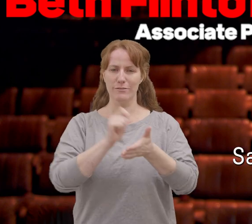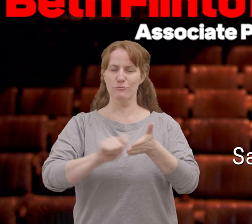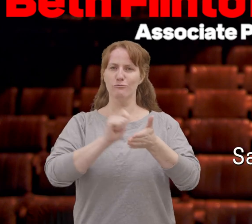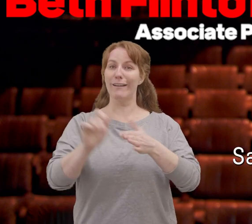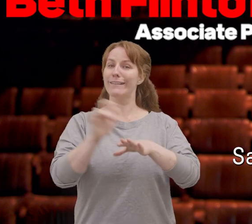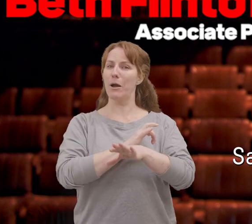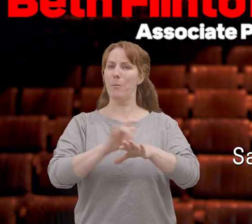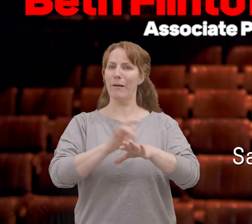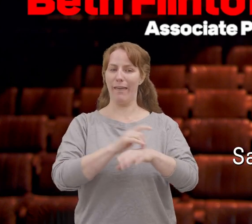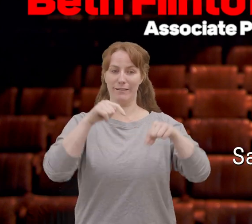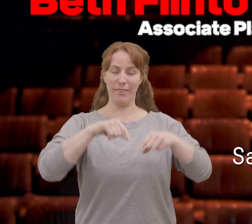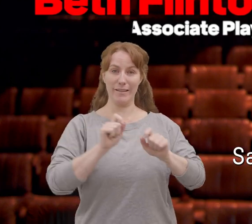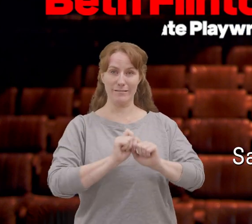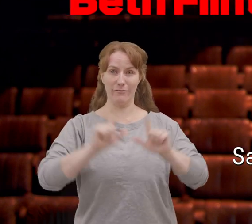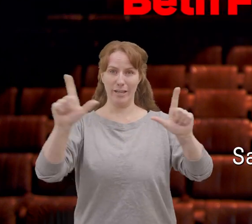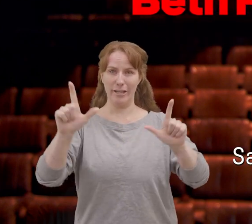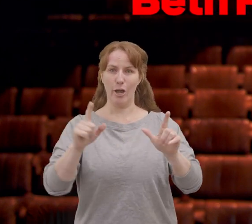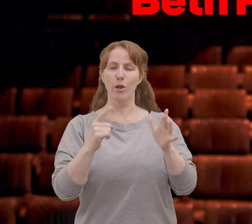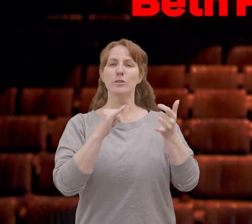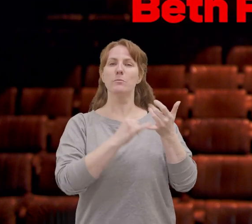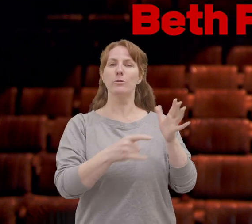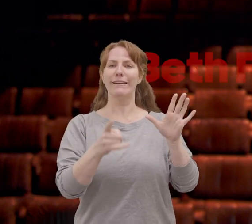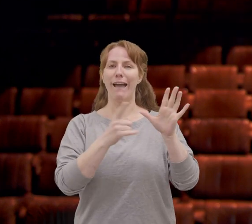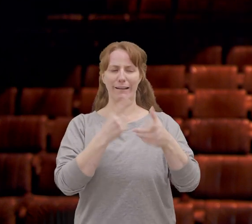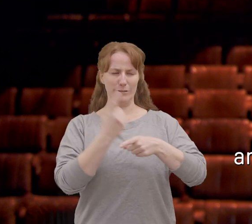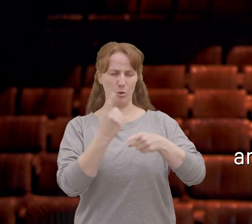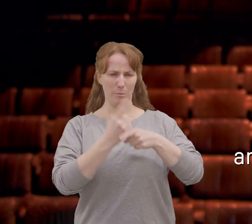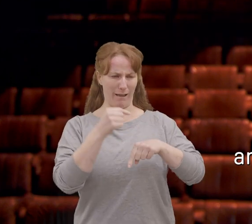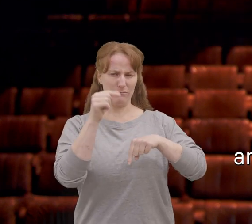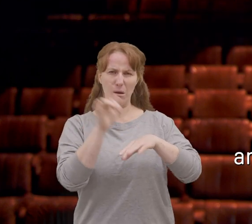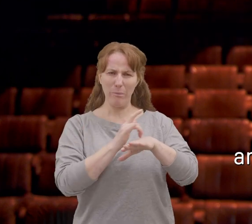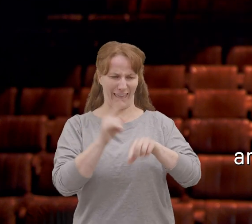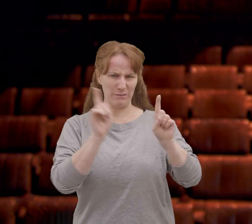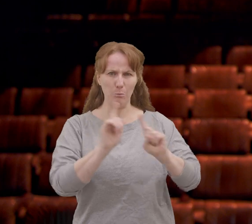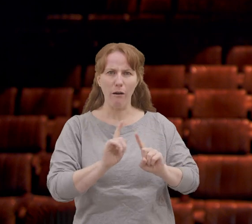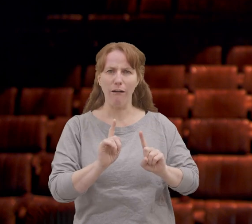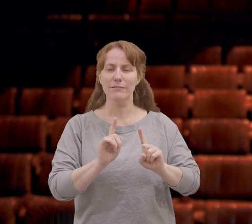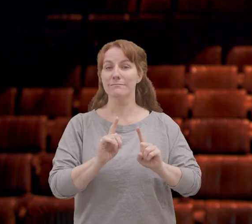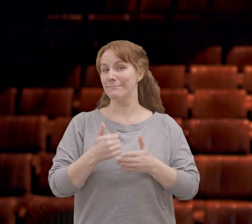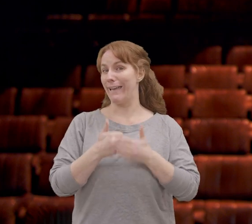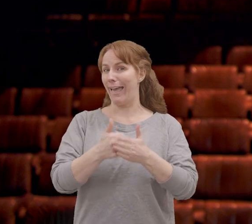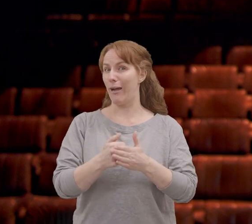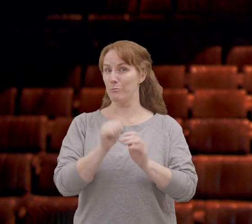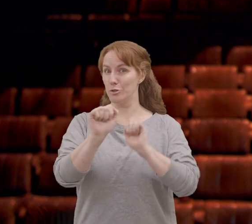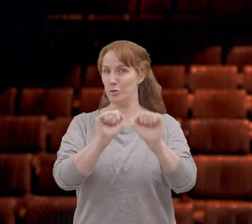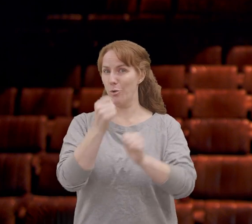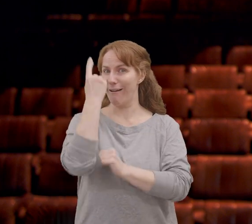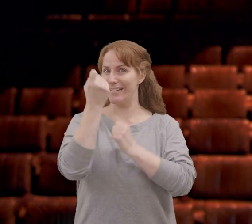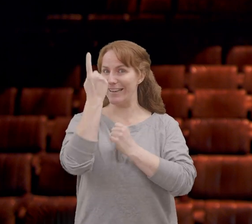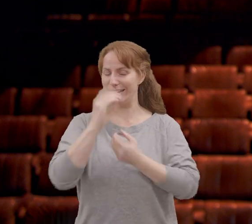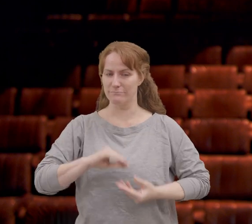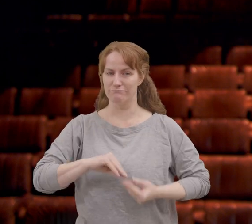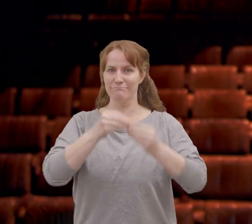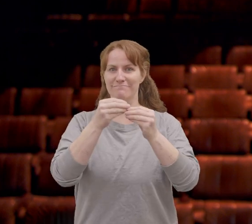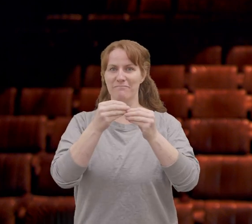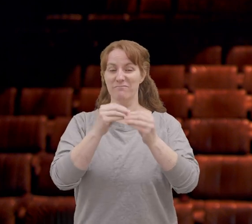video, Sabrina Ali is going to talk through what a play actually is, and she's going to get you started on some ideas of your own. By the end of this session, you